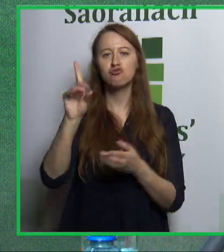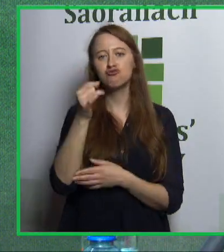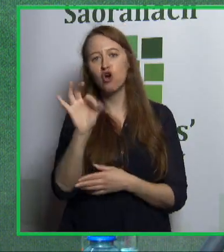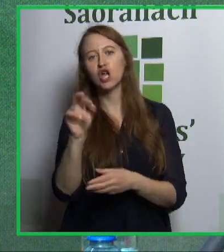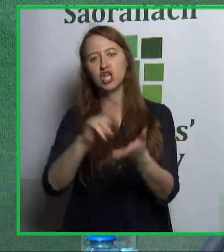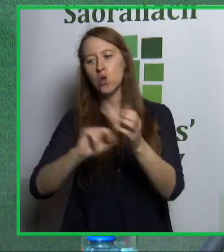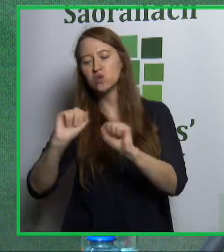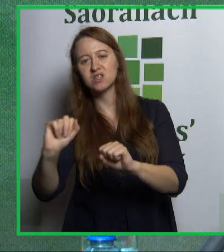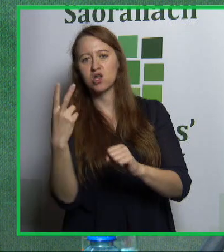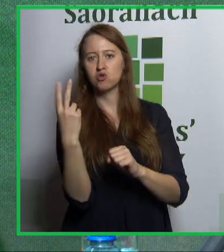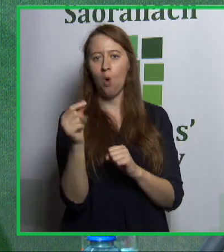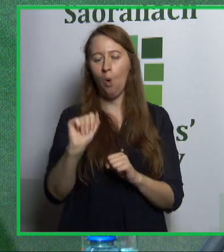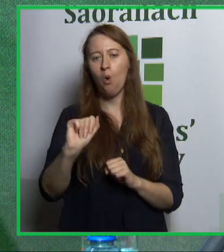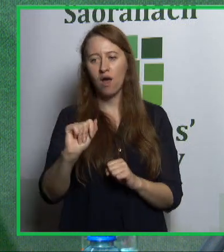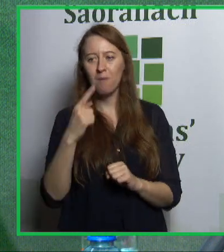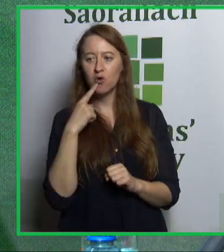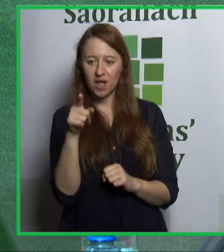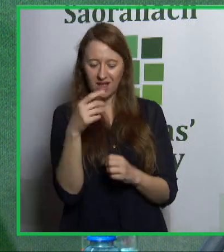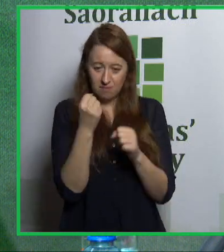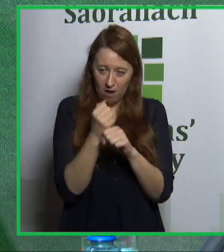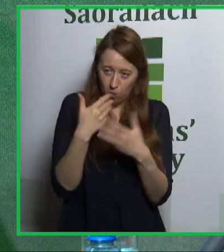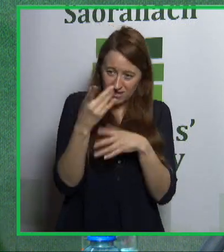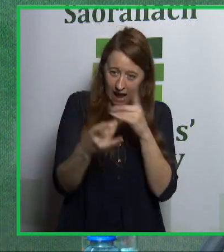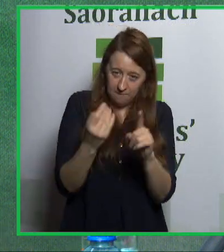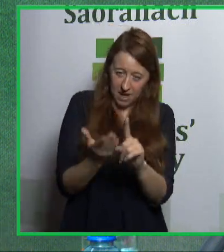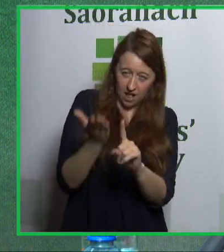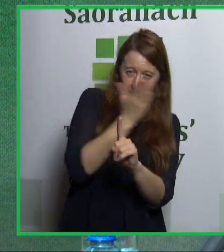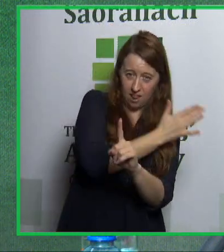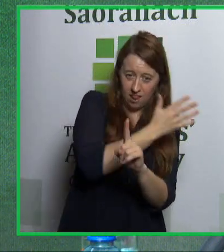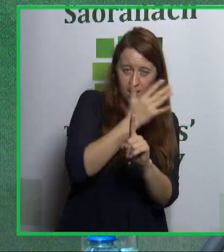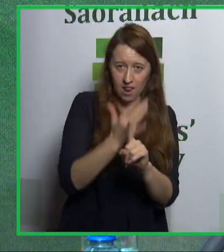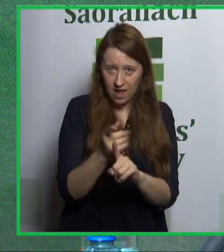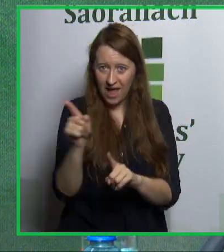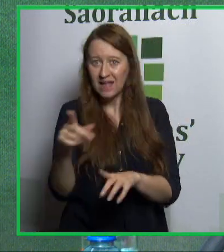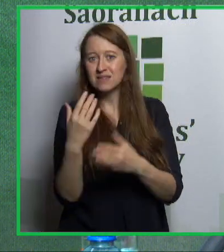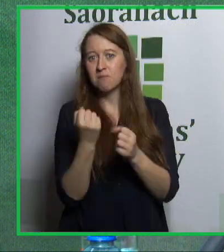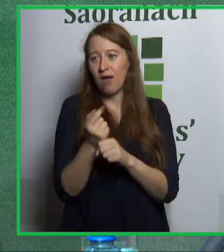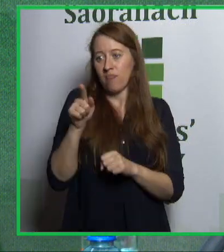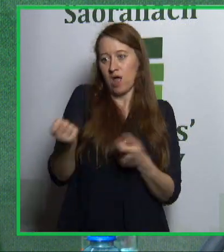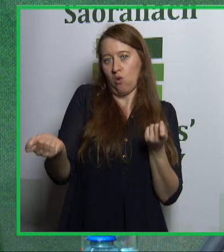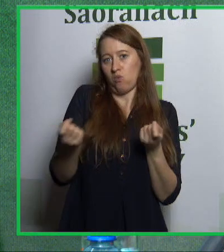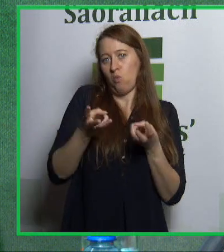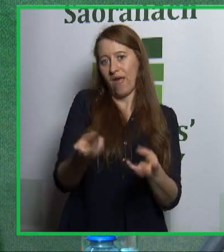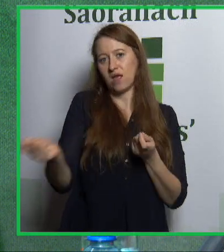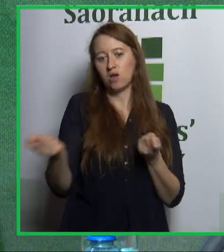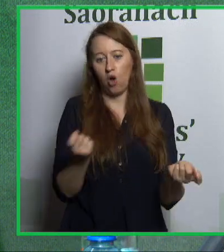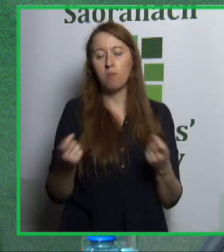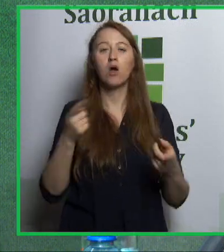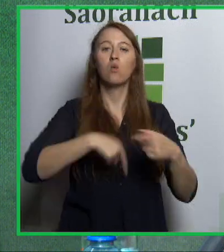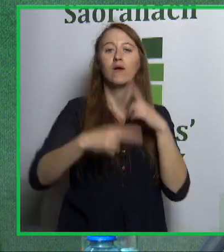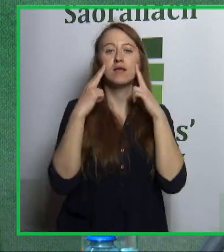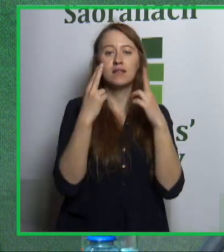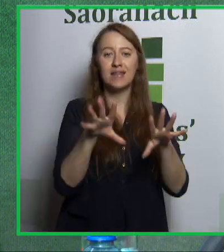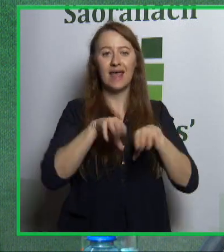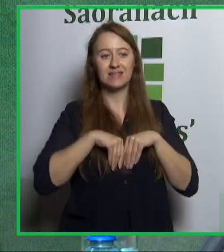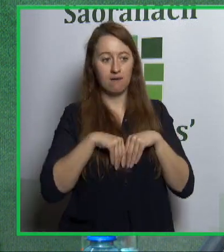happening and build our supports around it, rather than to say, oh, well, how can we divert it this way or divert it that way? We need to accept that young people,